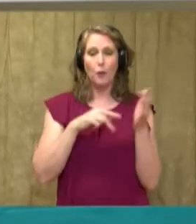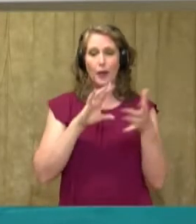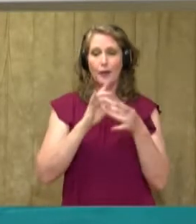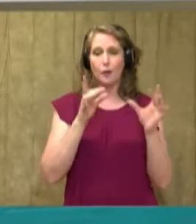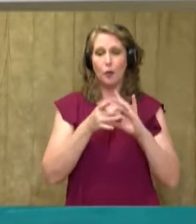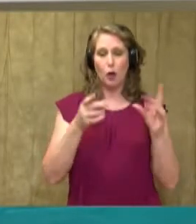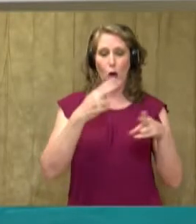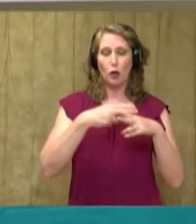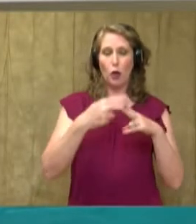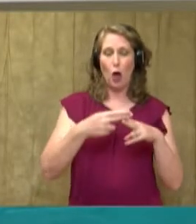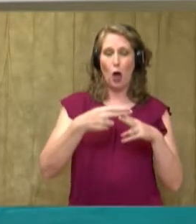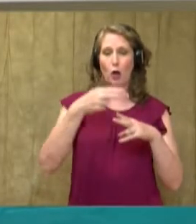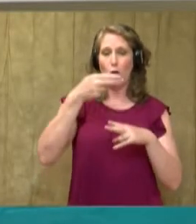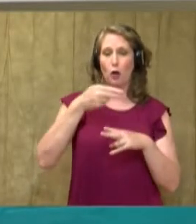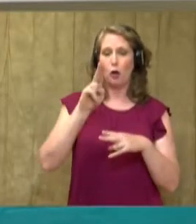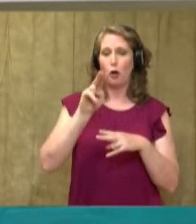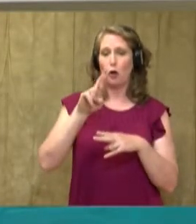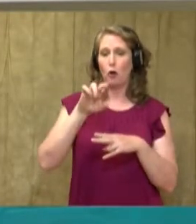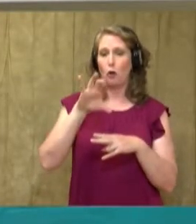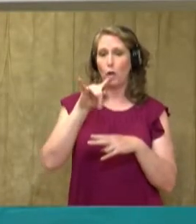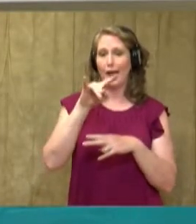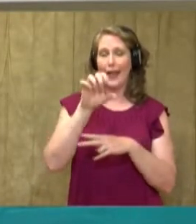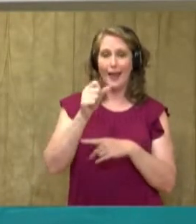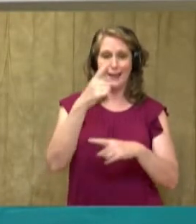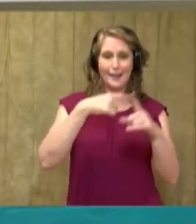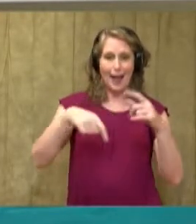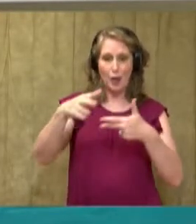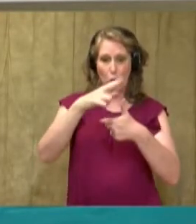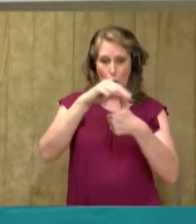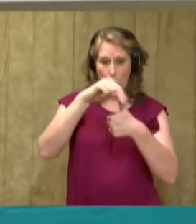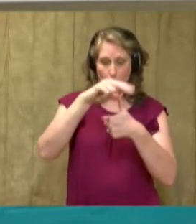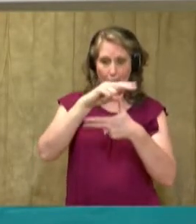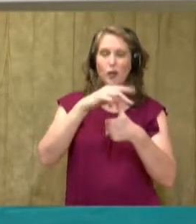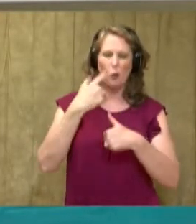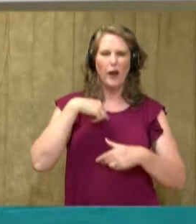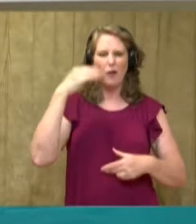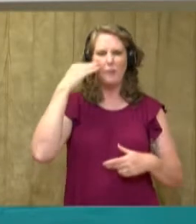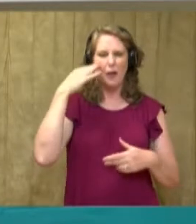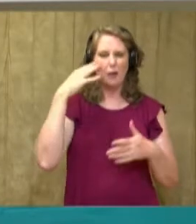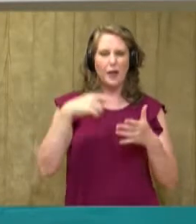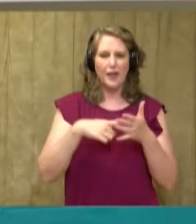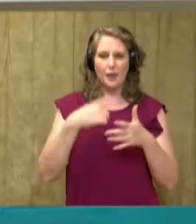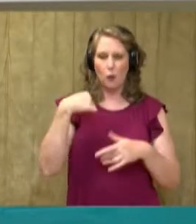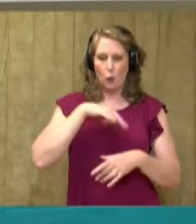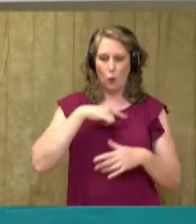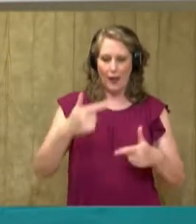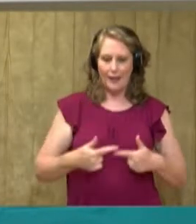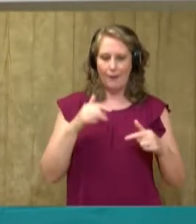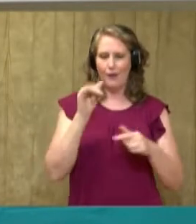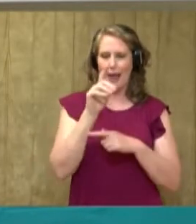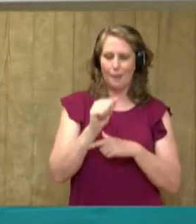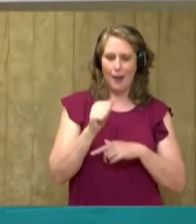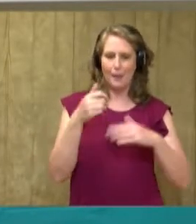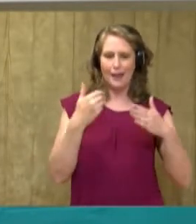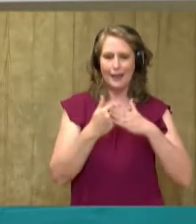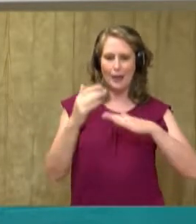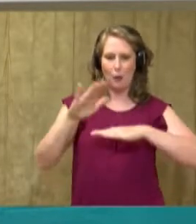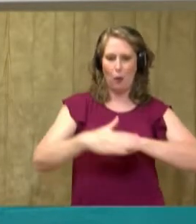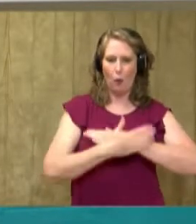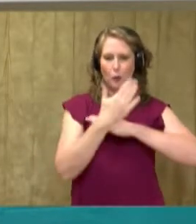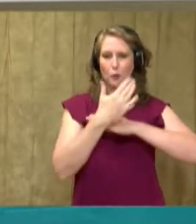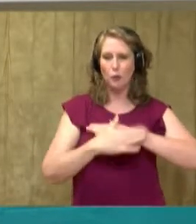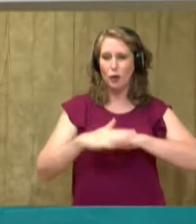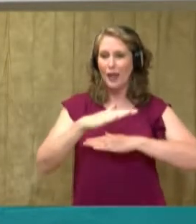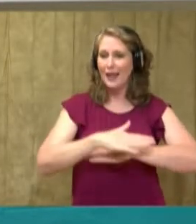called Hurricanes, okay? And we should be real familiar with this because we live in Alabama on the coast, right? And so